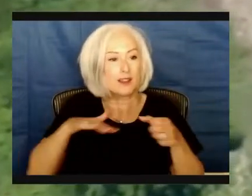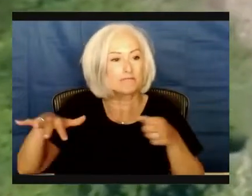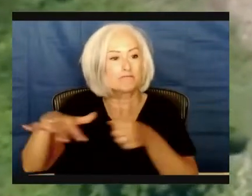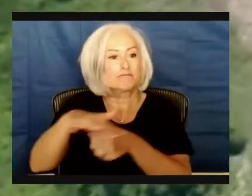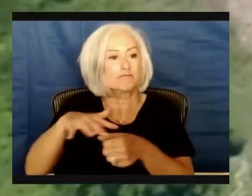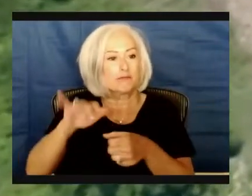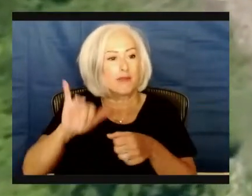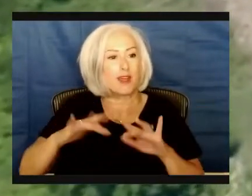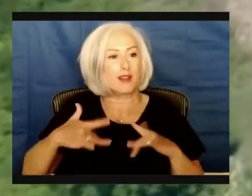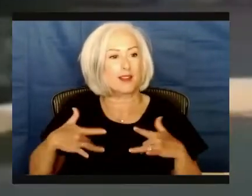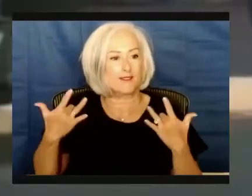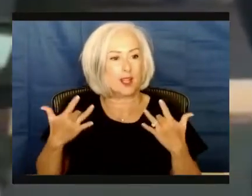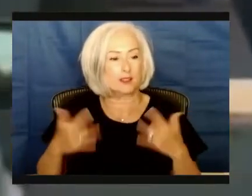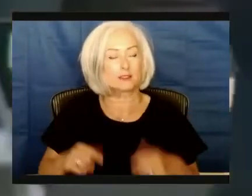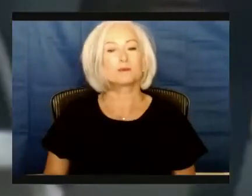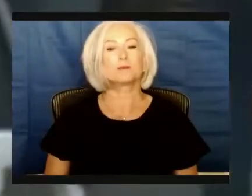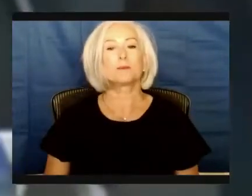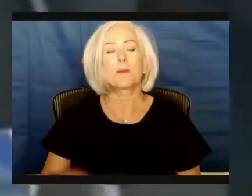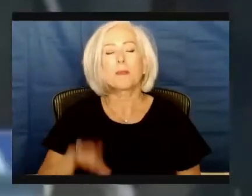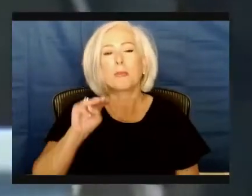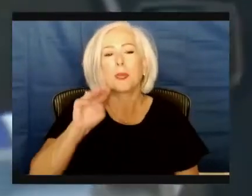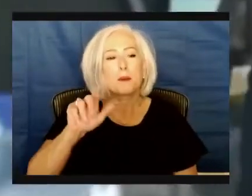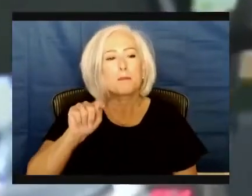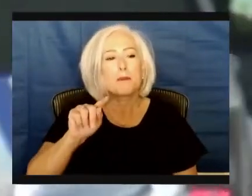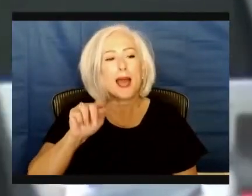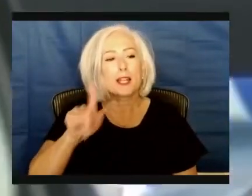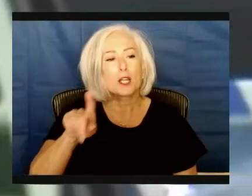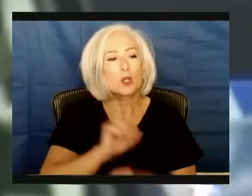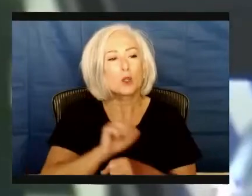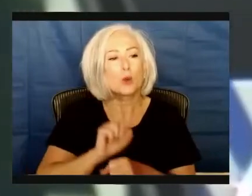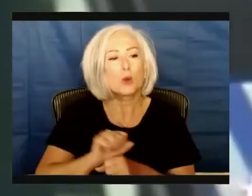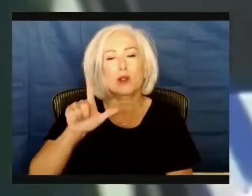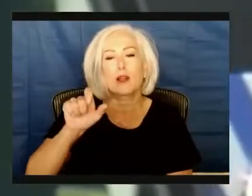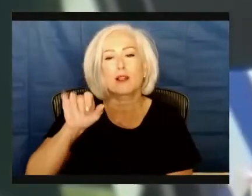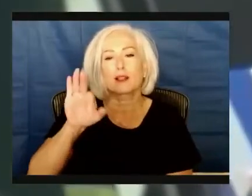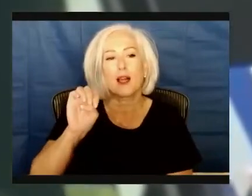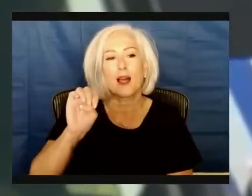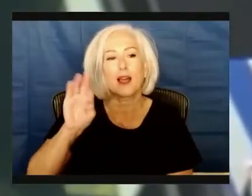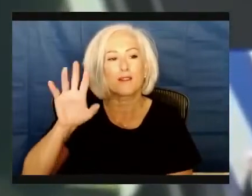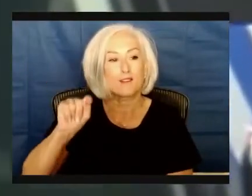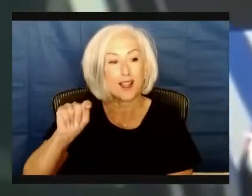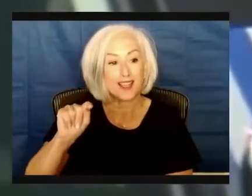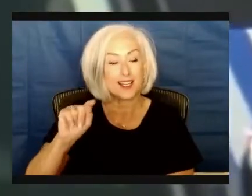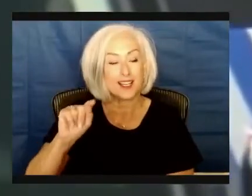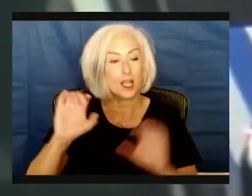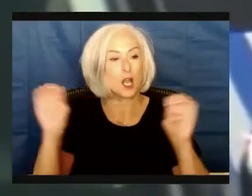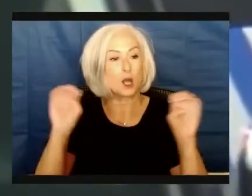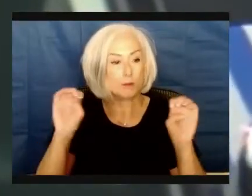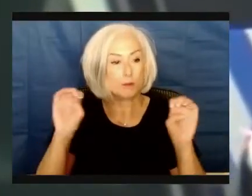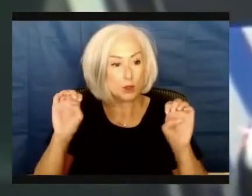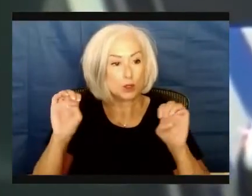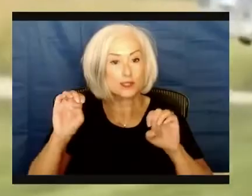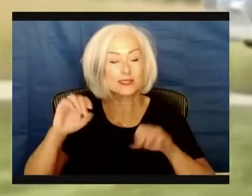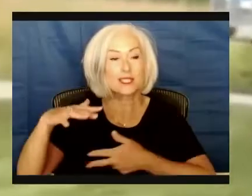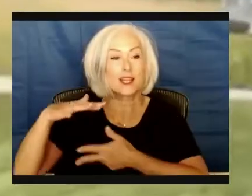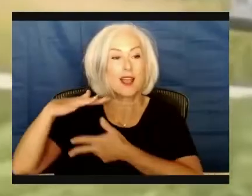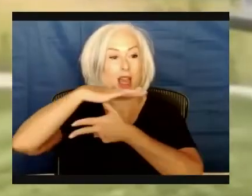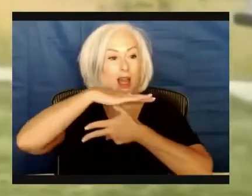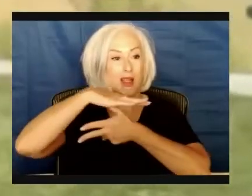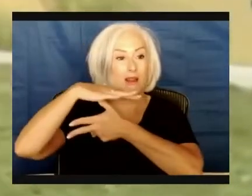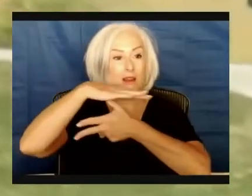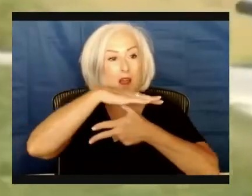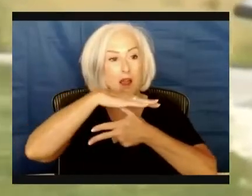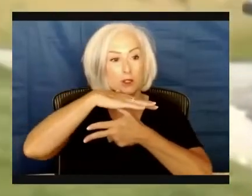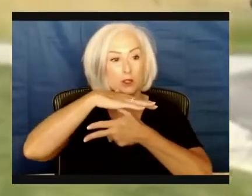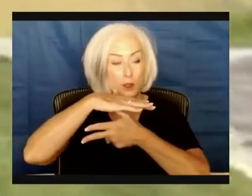So Matt, you work for Lifelight, the emergency helicopters that flew patients to hospitals. We heard at one point that 25